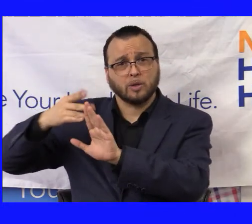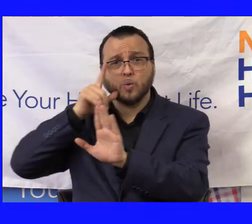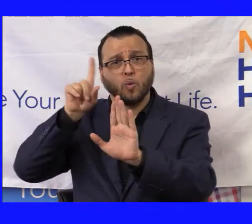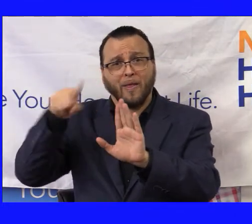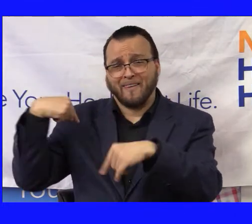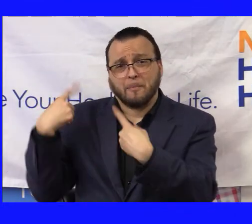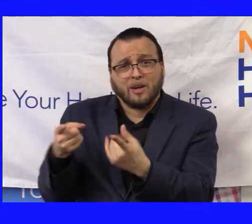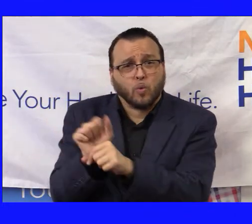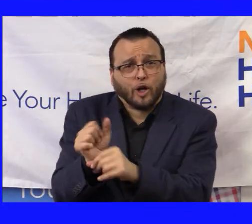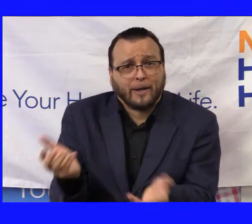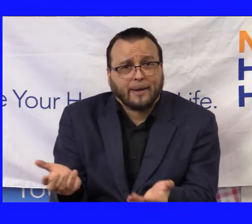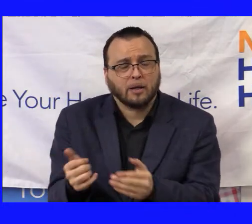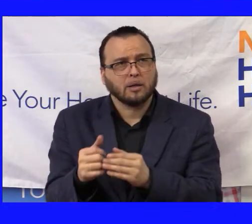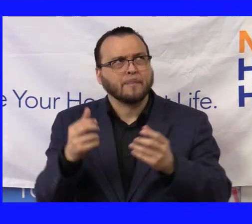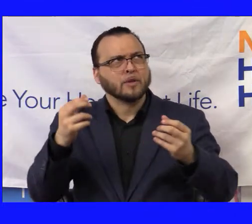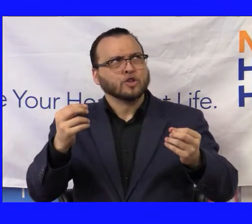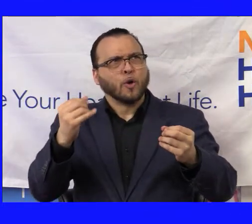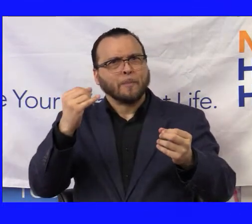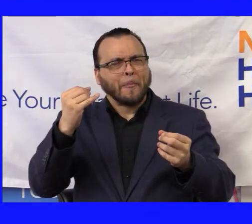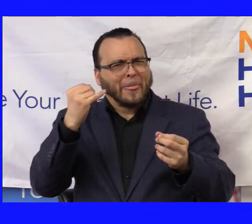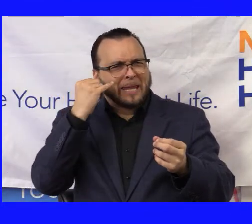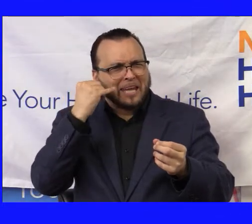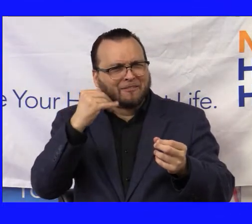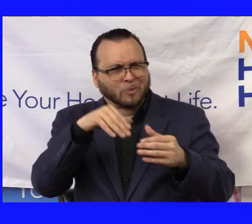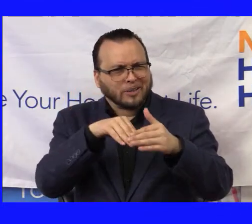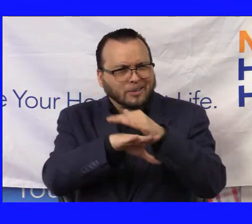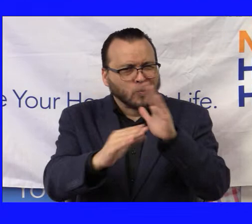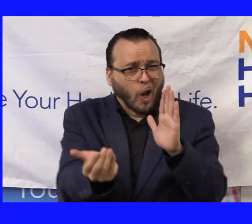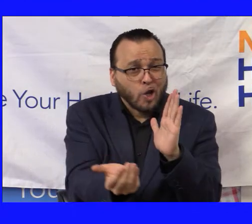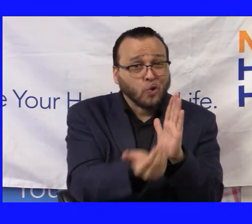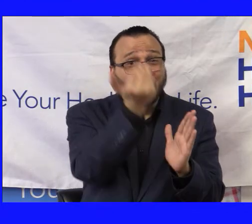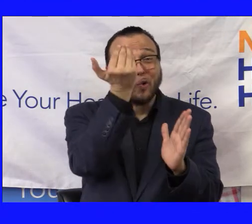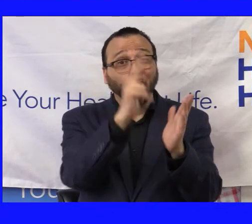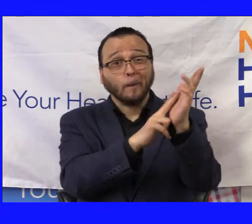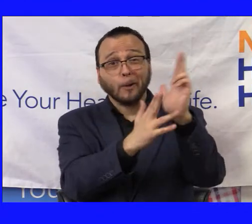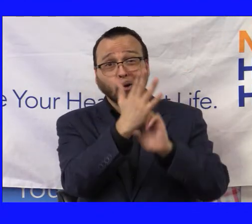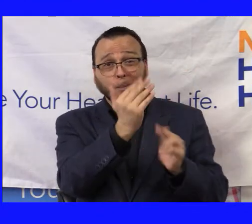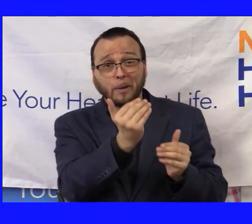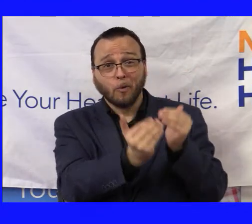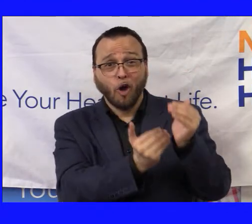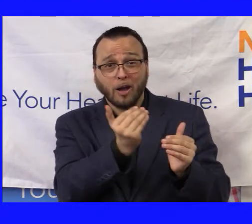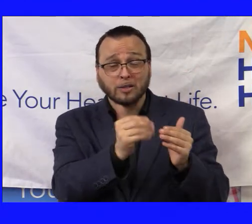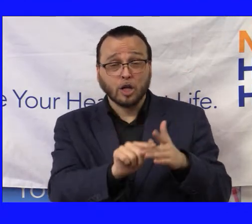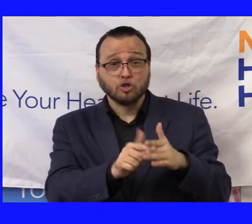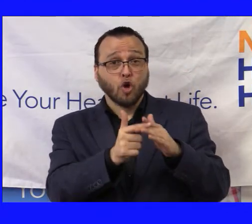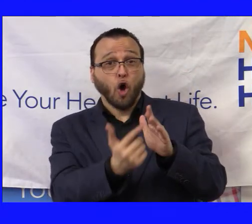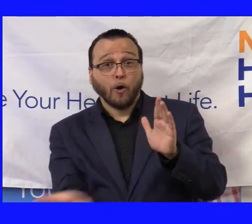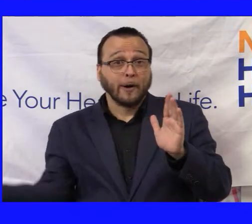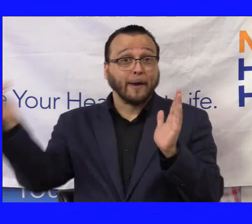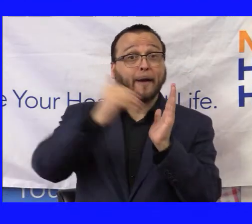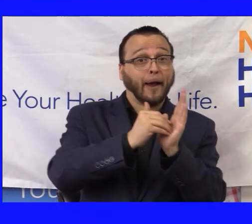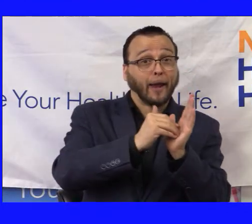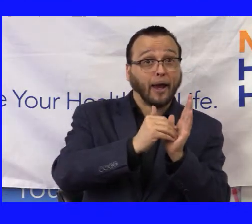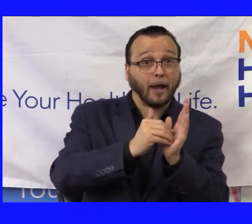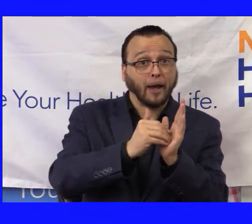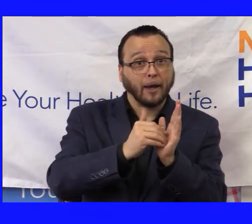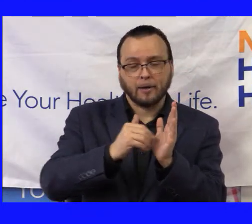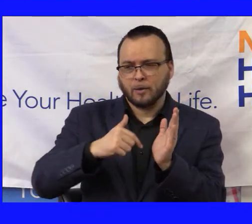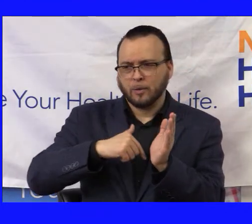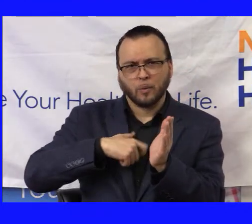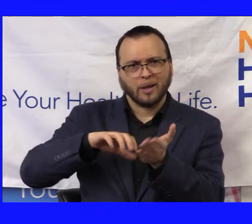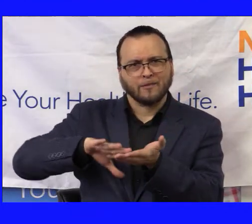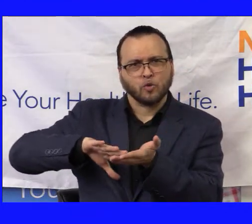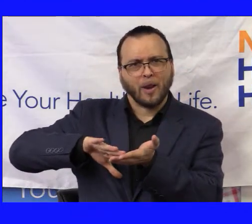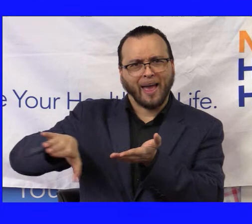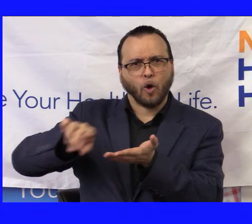in. So if we go into a new procurement process and restart this, we would have to, let go of all of these